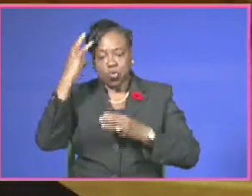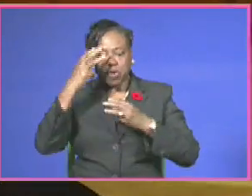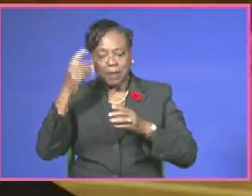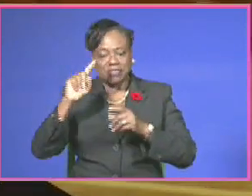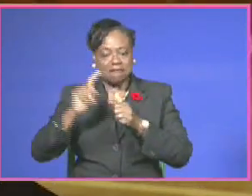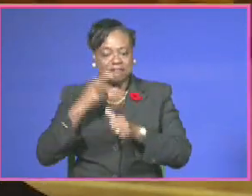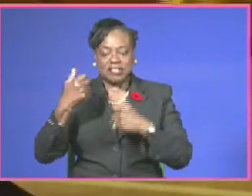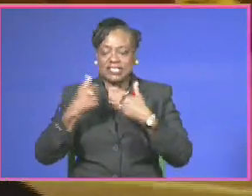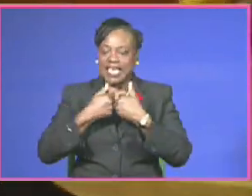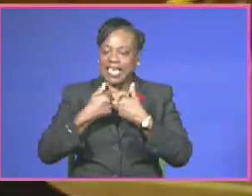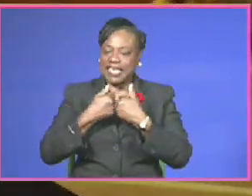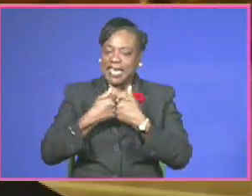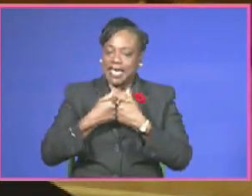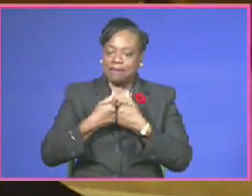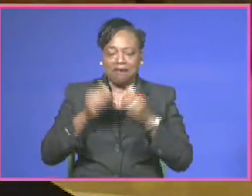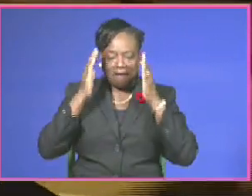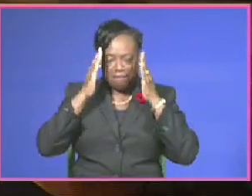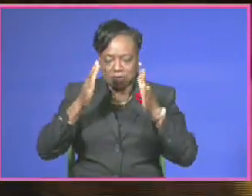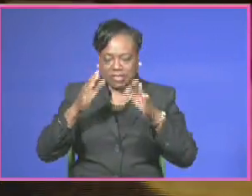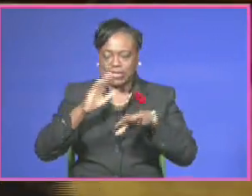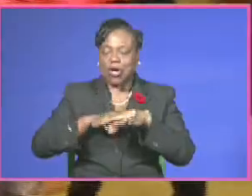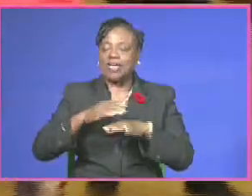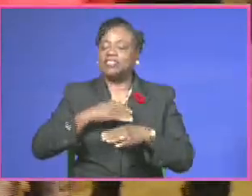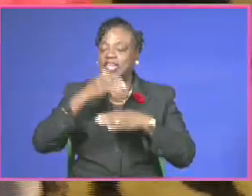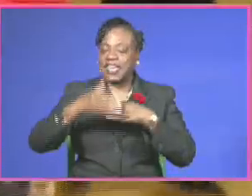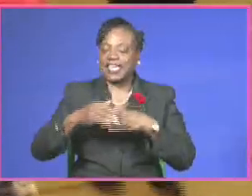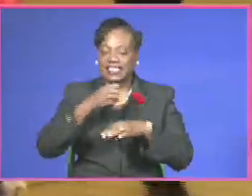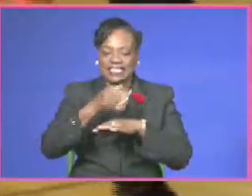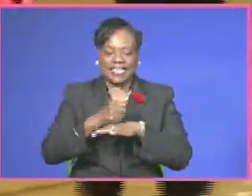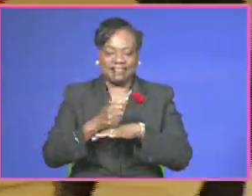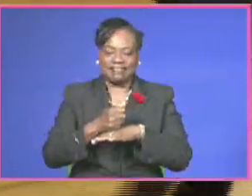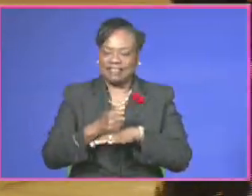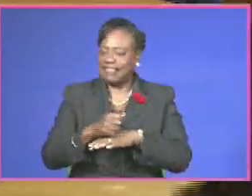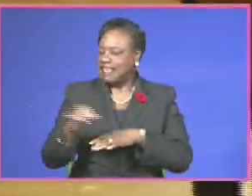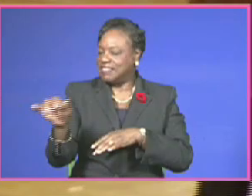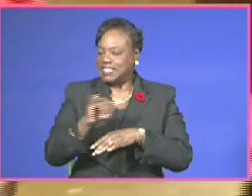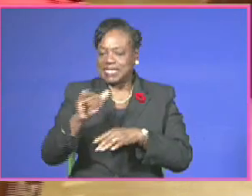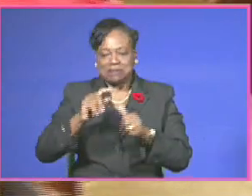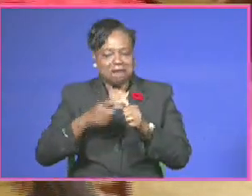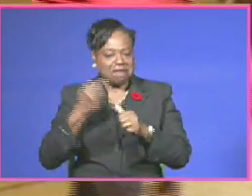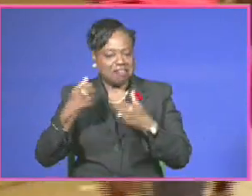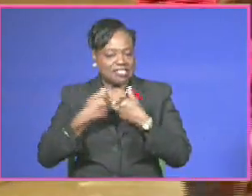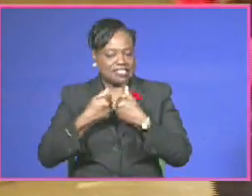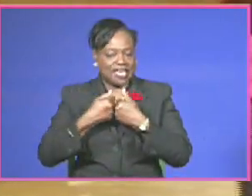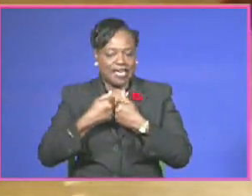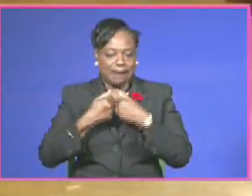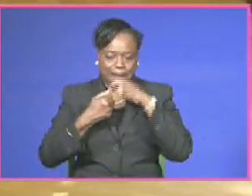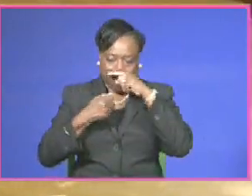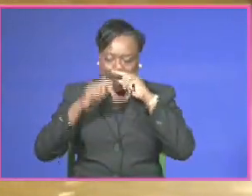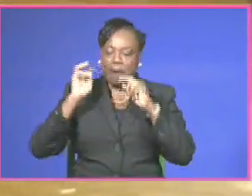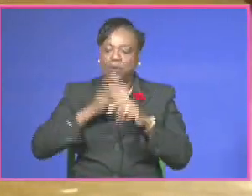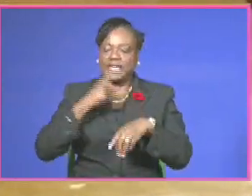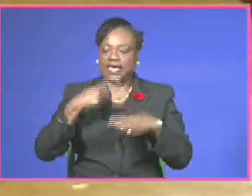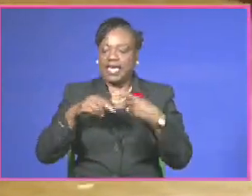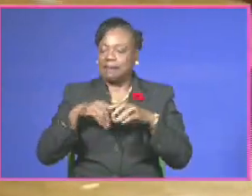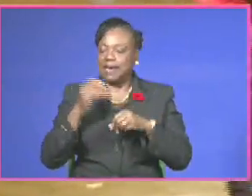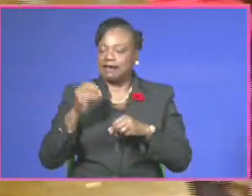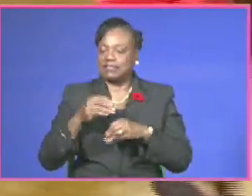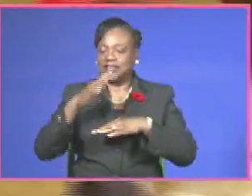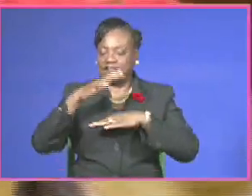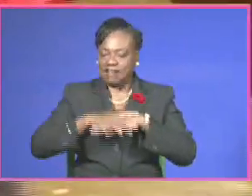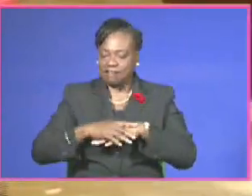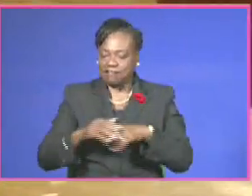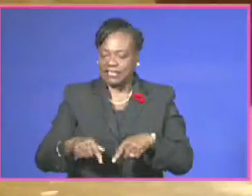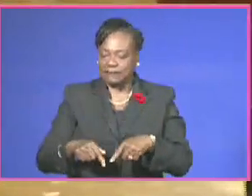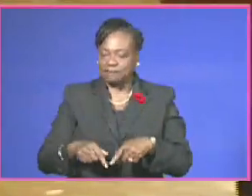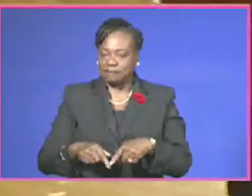and just focus on the next set ahead of us. Just like the first game we played in this series, we came out flat-footed, lack of confidence, and